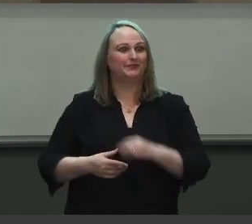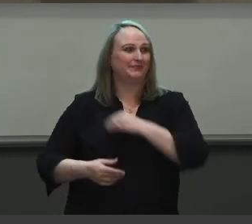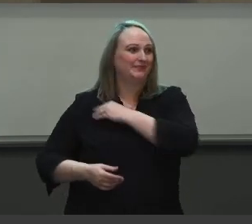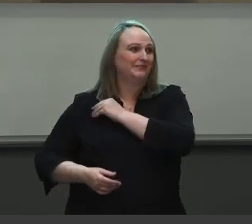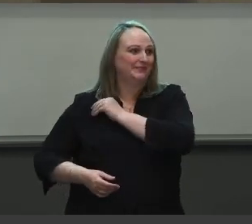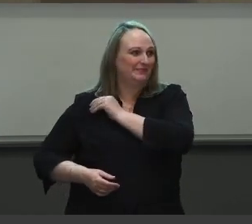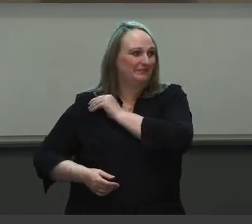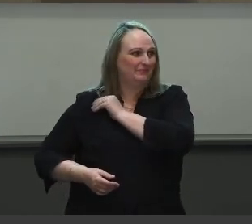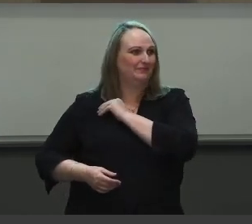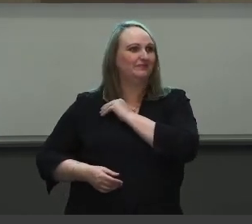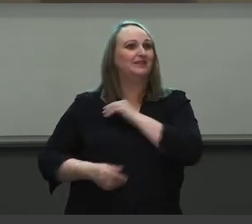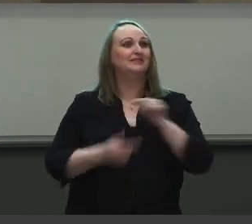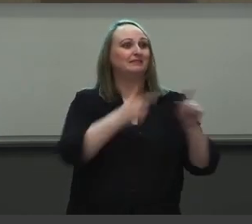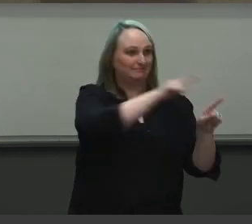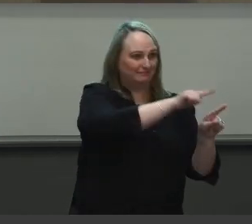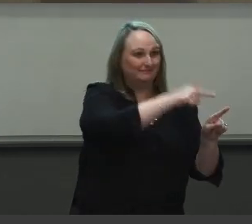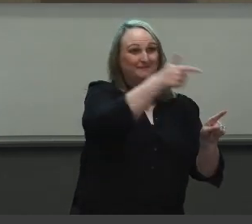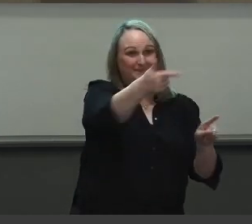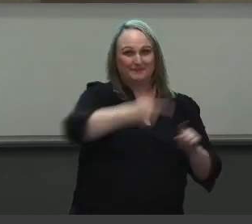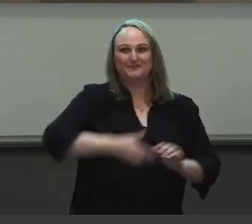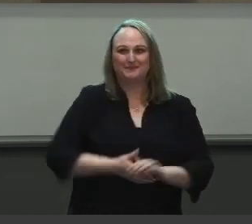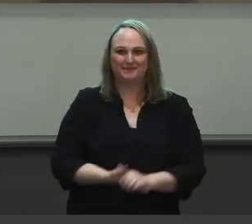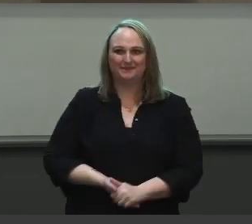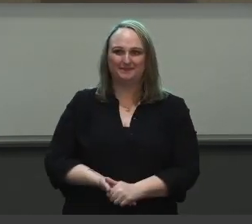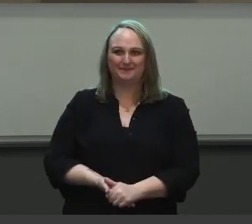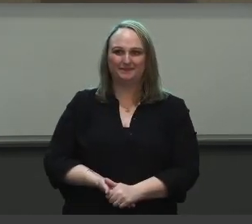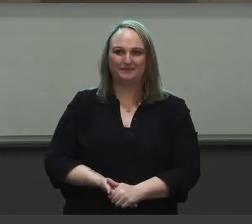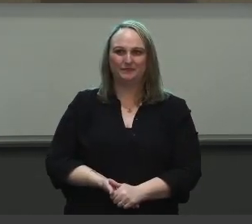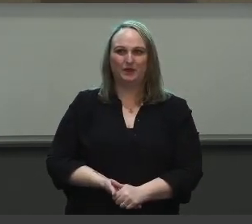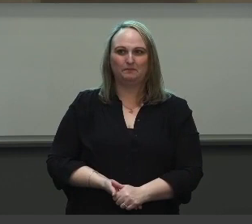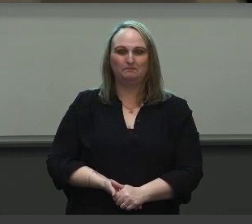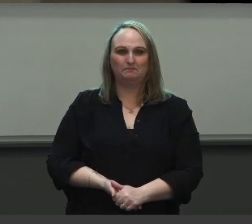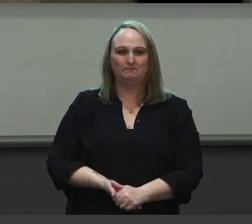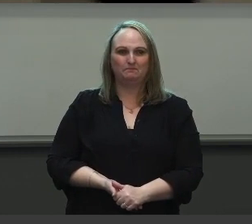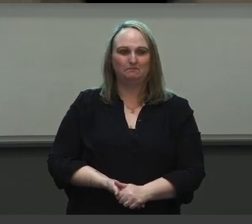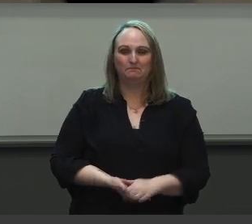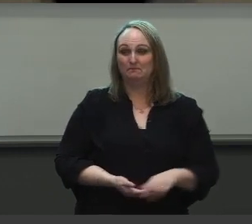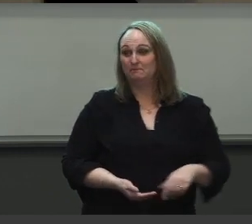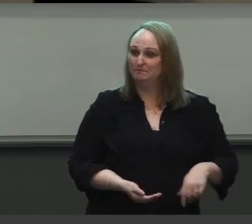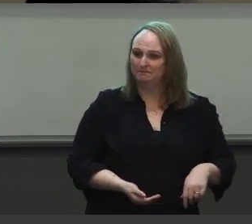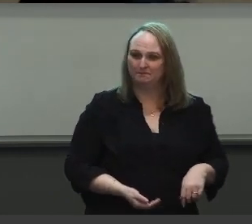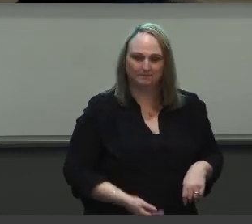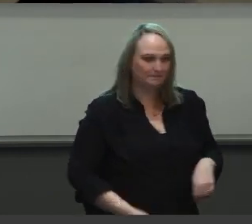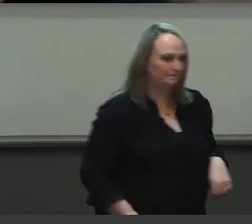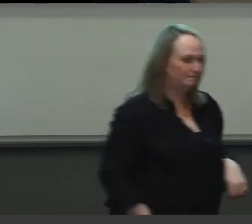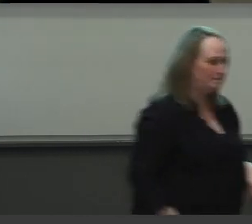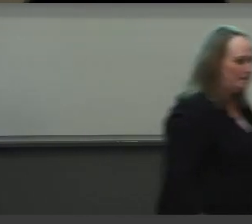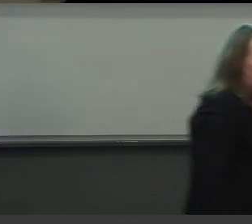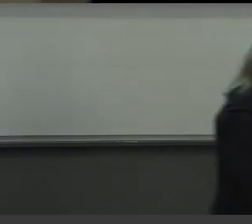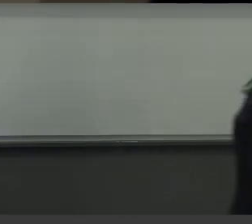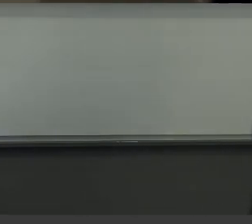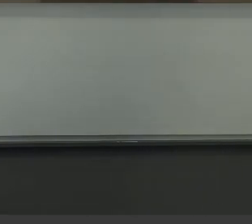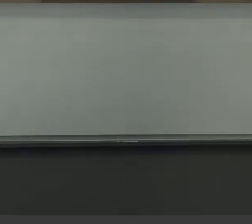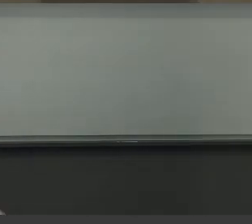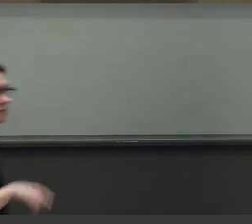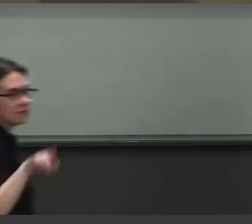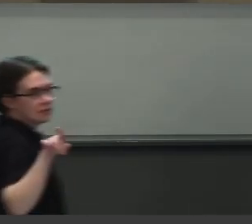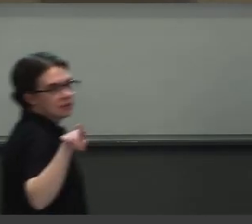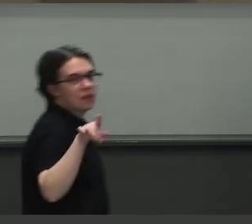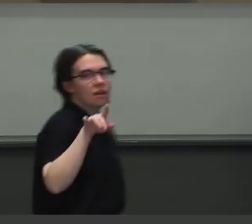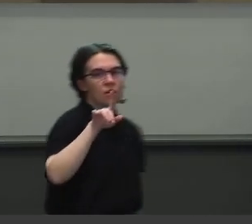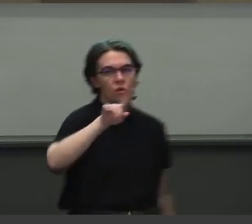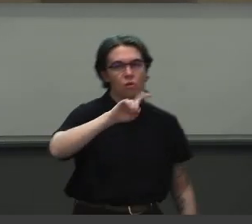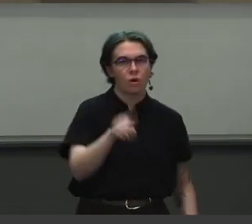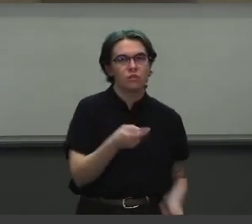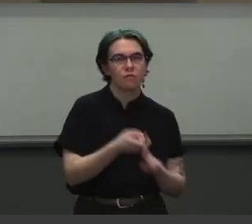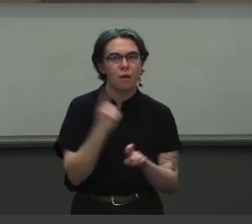question over here. Let's do this one and then we'll go to you, okay? This question is from one of our folks who is watching online.